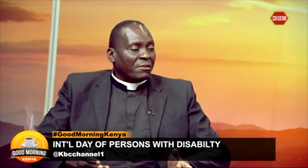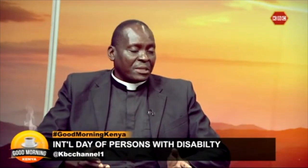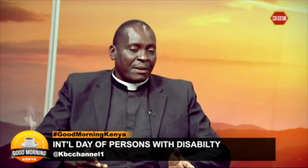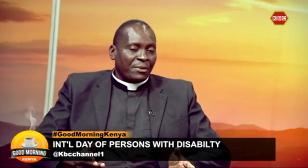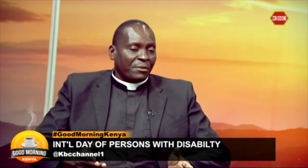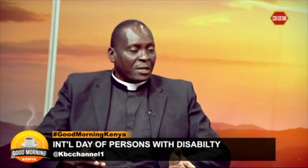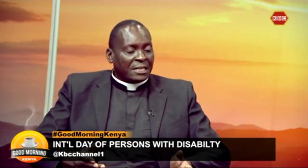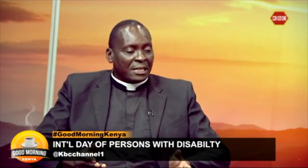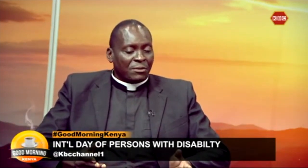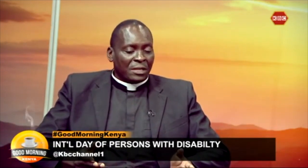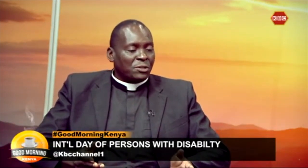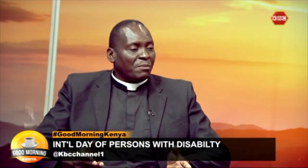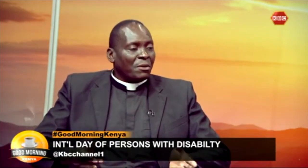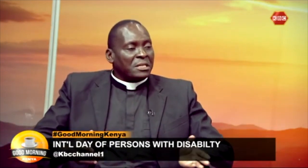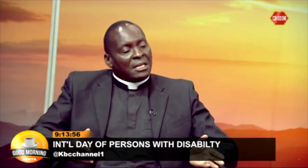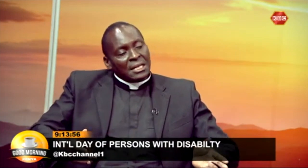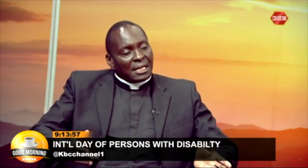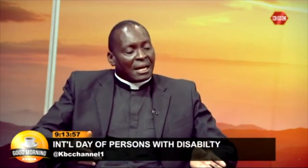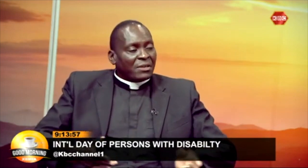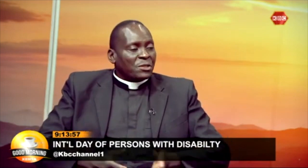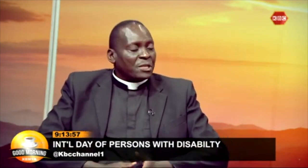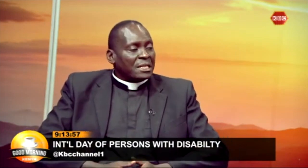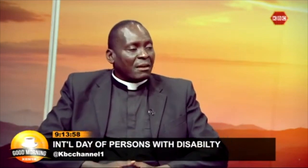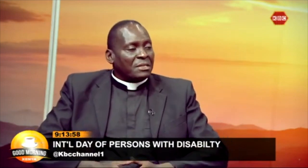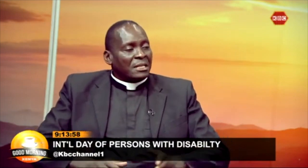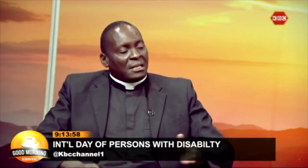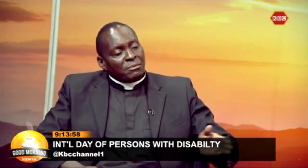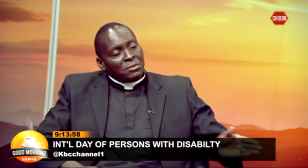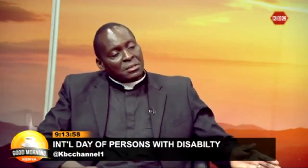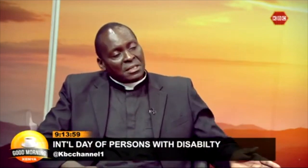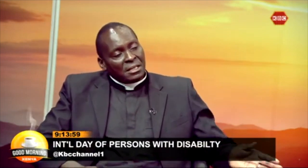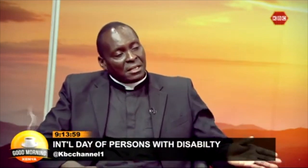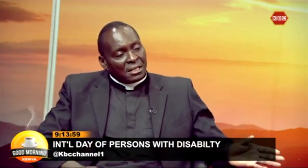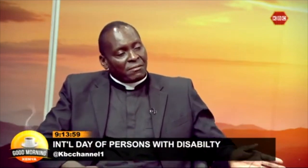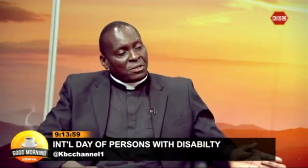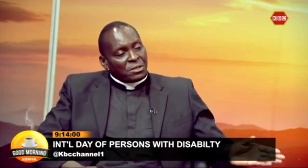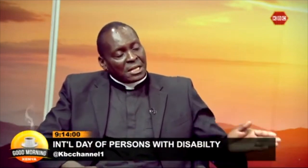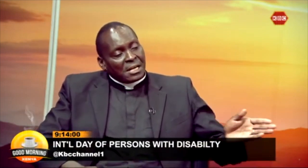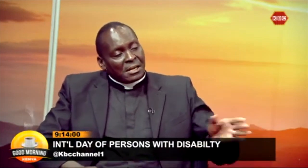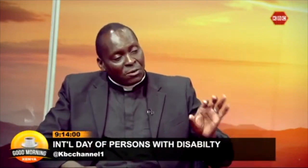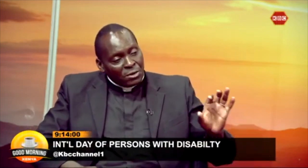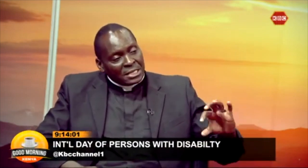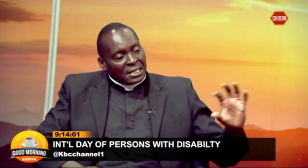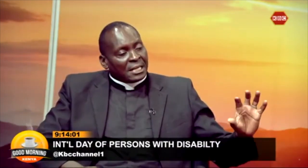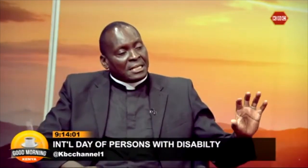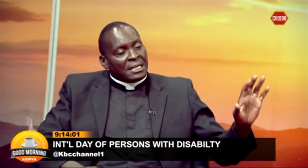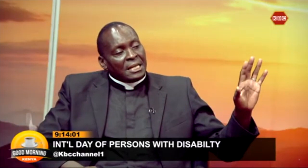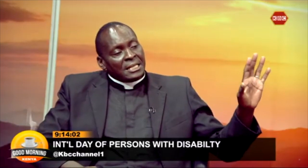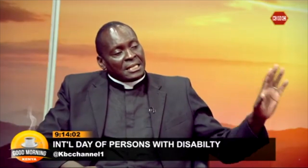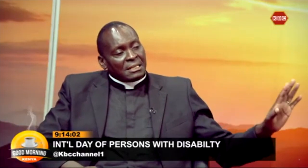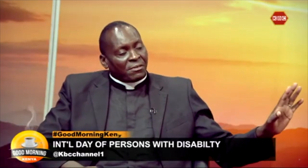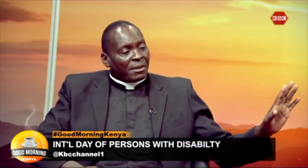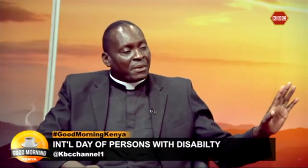they build, for example, once again on the issue about lavatories, I've mm-hmm seen that they build lavatories and they're always